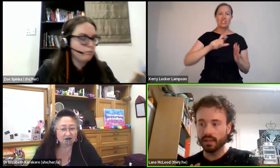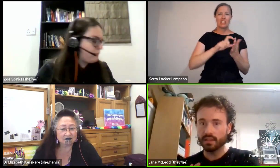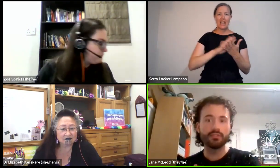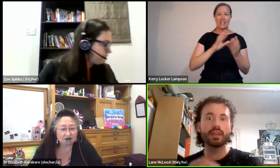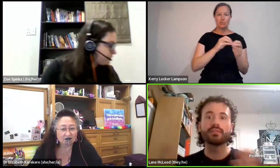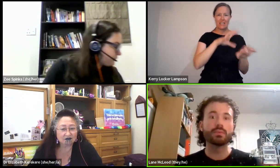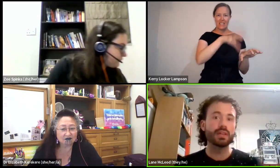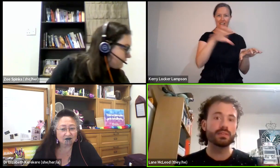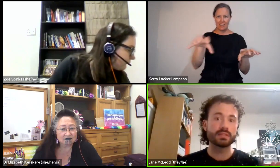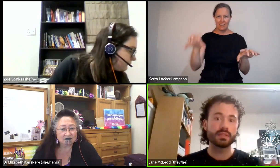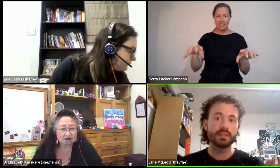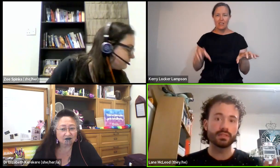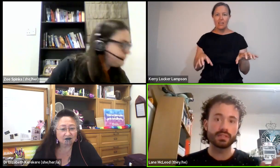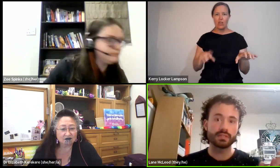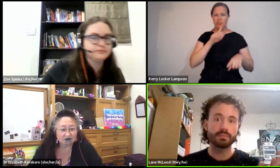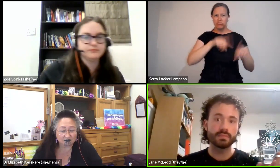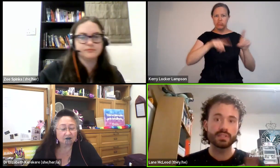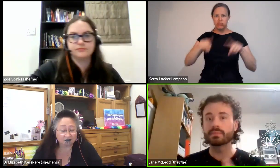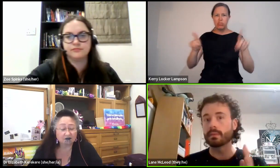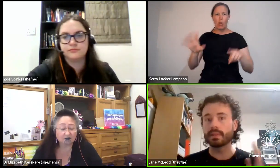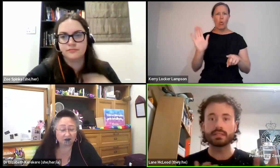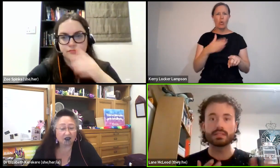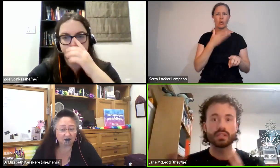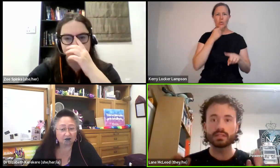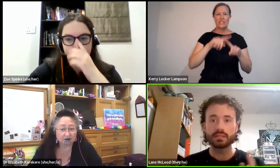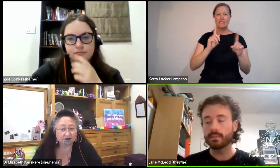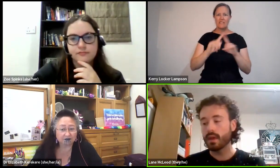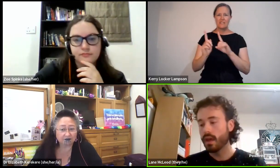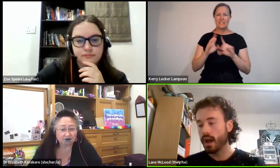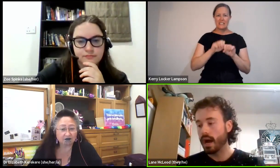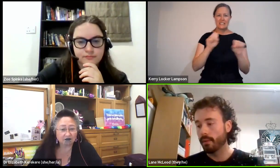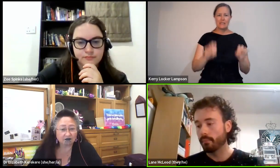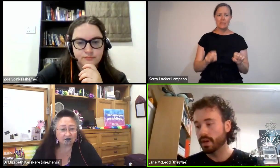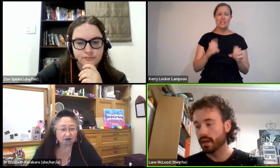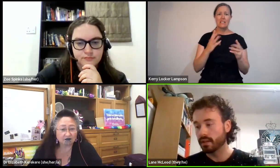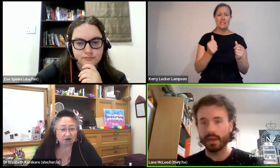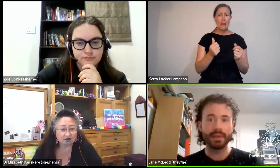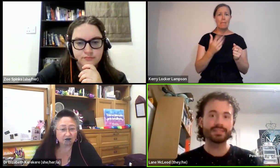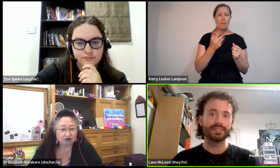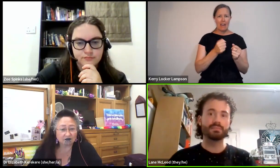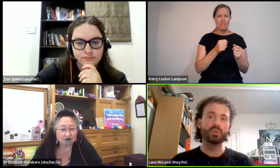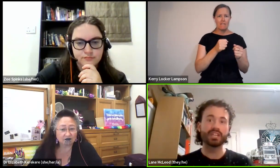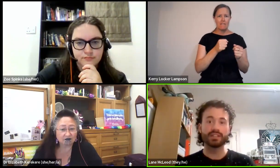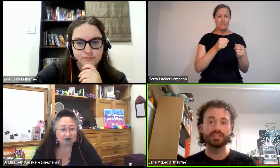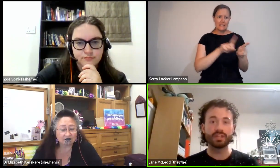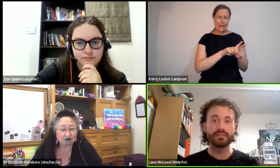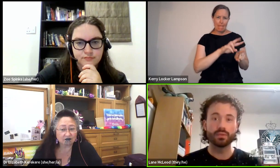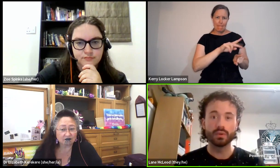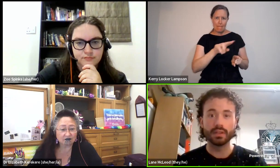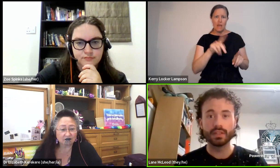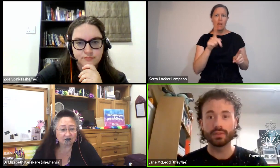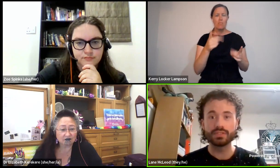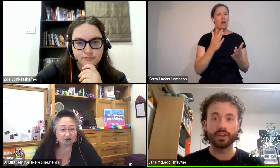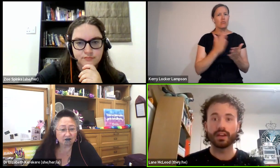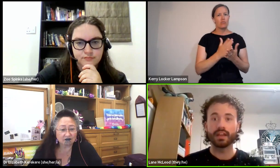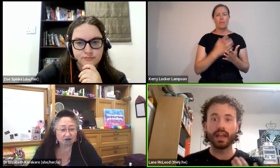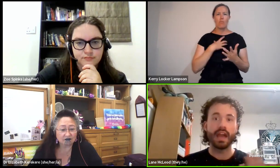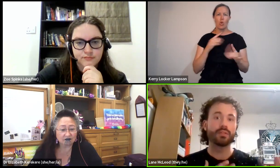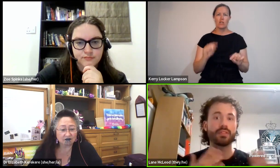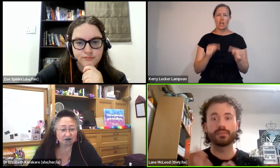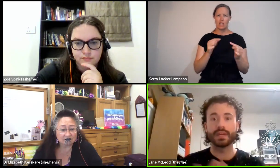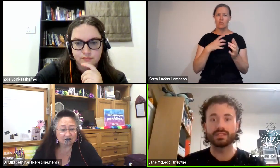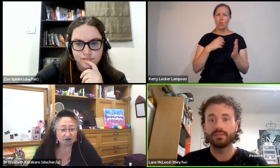only everywhere uses a different system. Some places share a system, but that makes it more challenging for, you know,